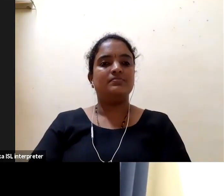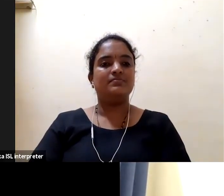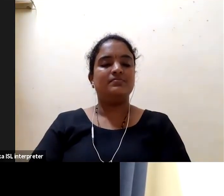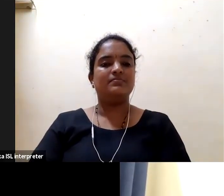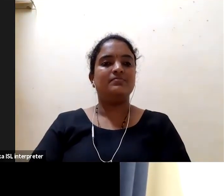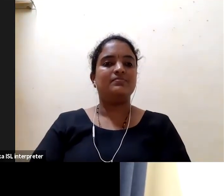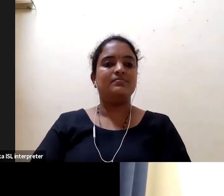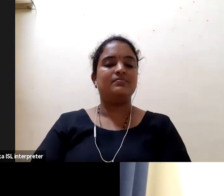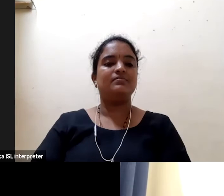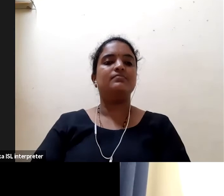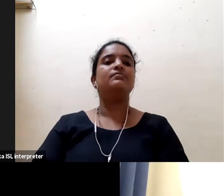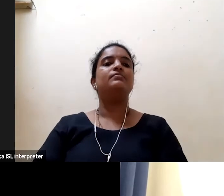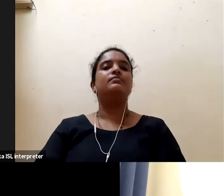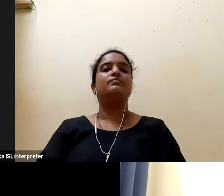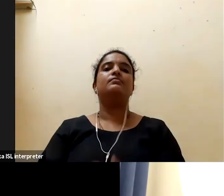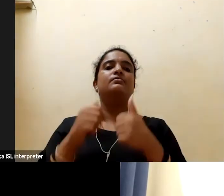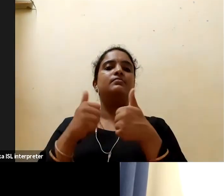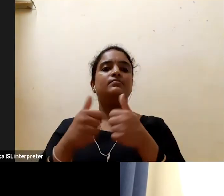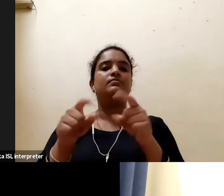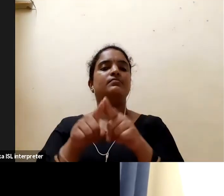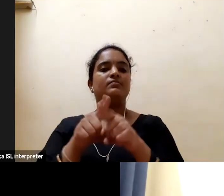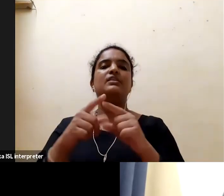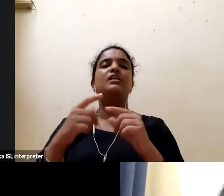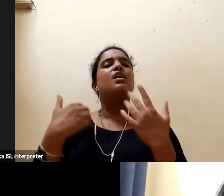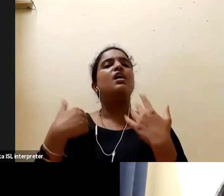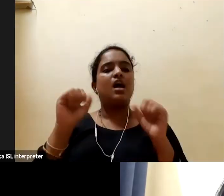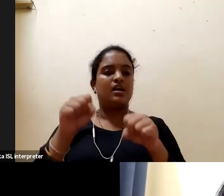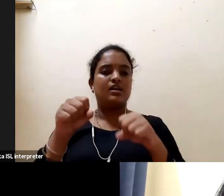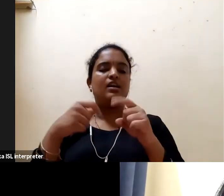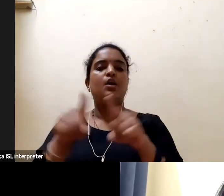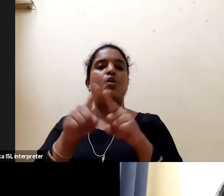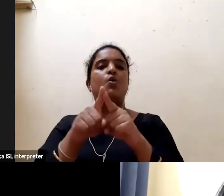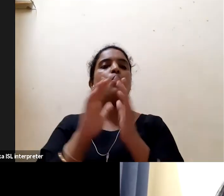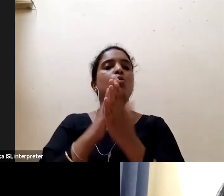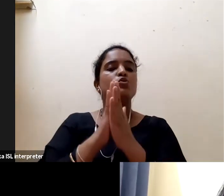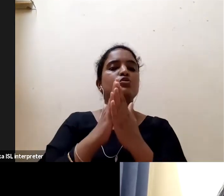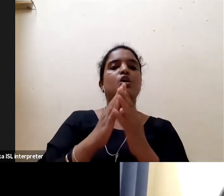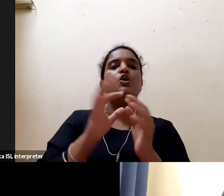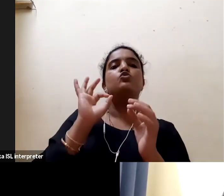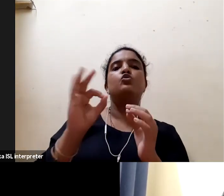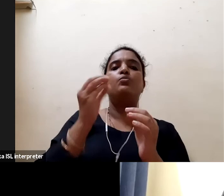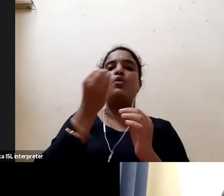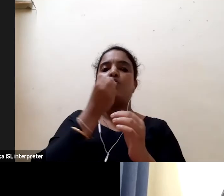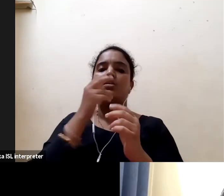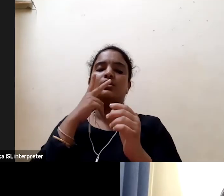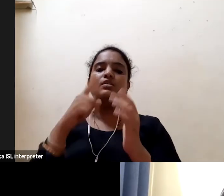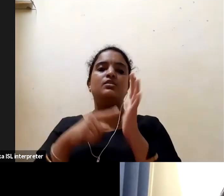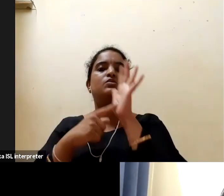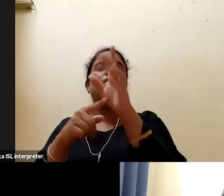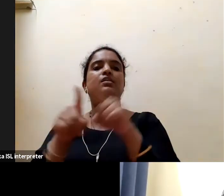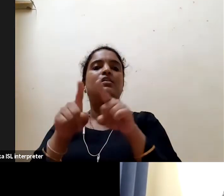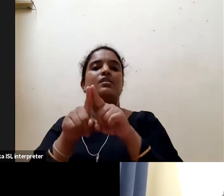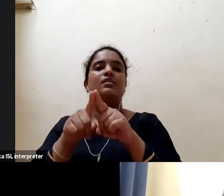Hi, Nandita. So yeah, I'm Saffron Trail on all the platforms, and this is my book, Everyday Superfoods. So you can go check it out if this is